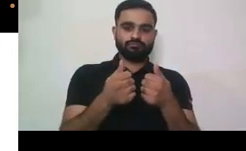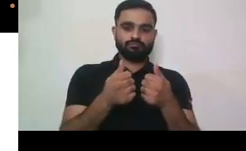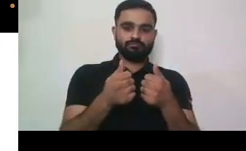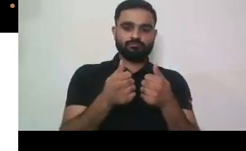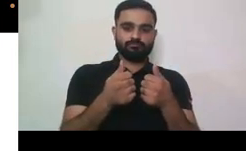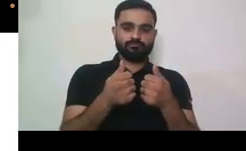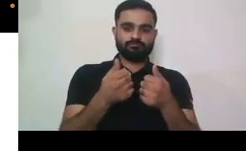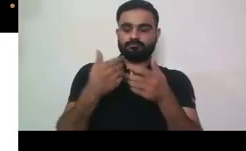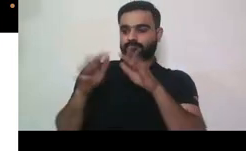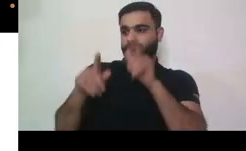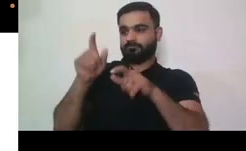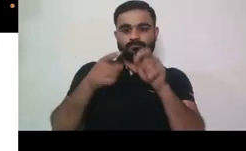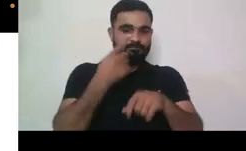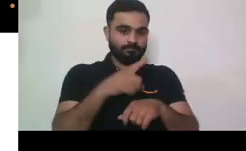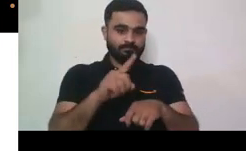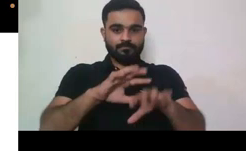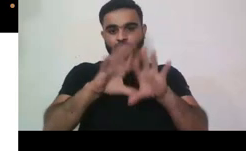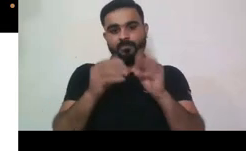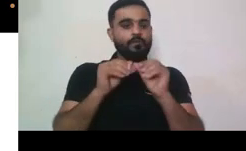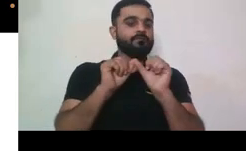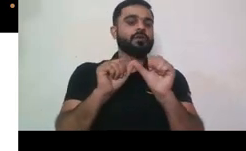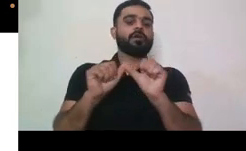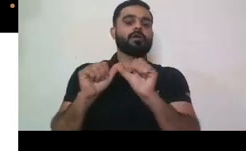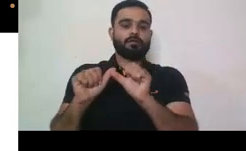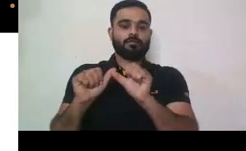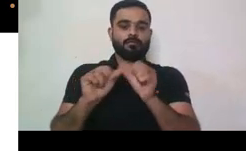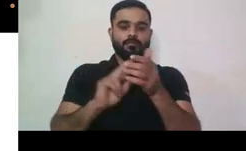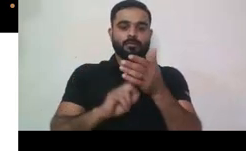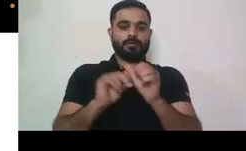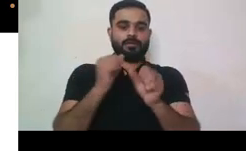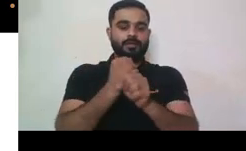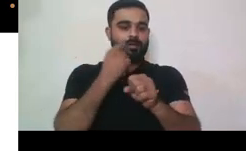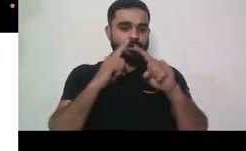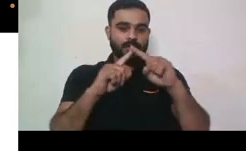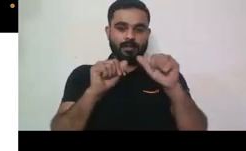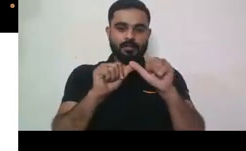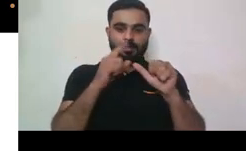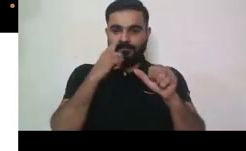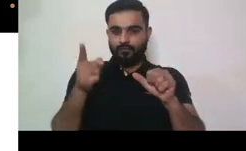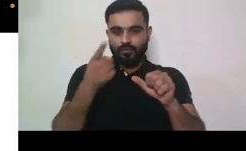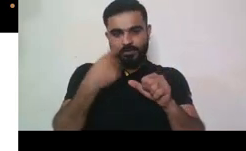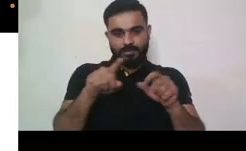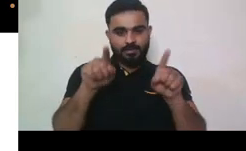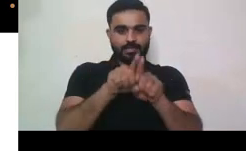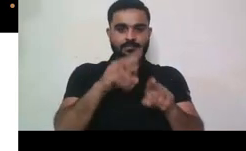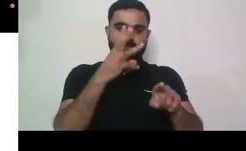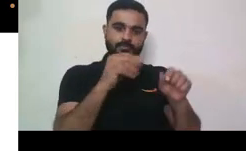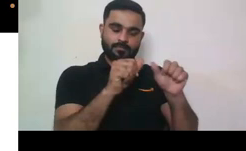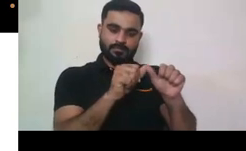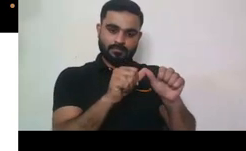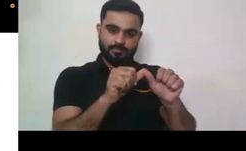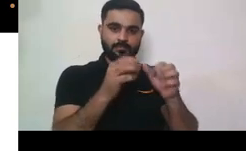Pahima ma'am, right. All 4 answers. Namita ma'am as well. Afsana ma'am, 3A.